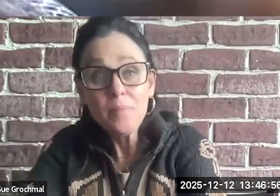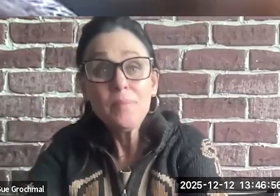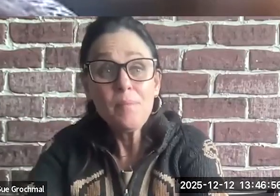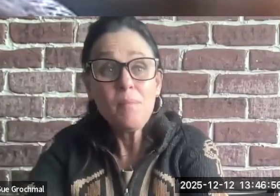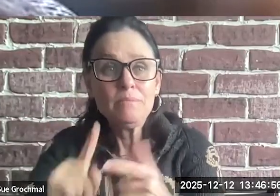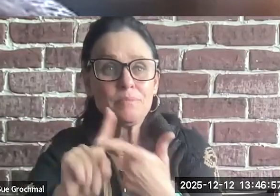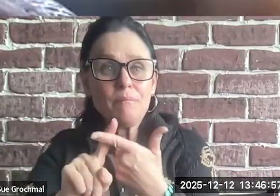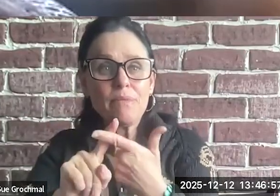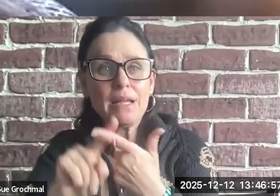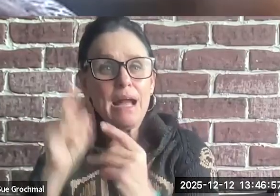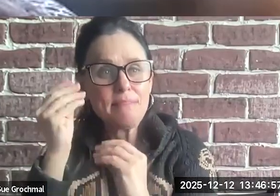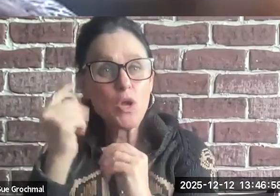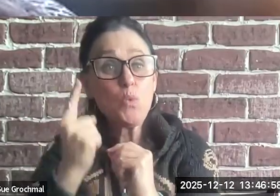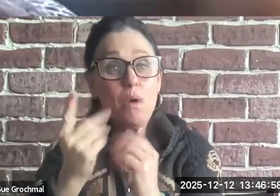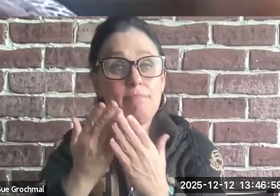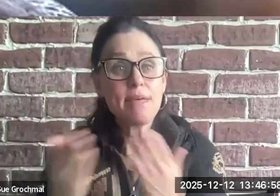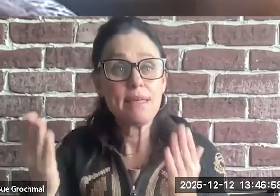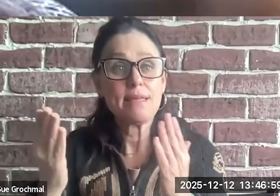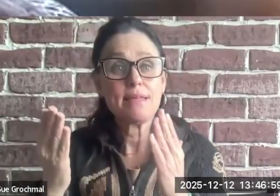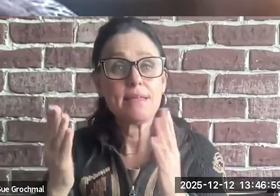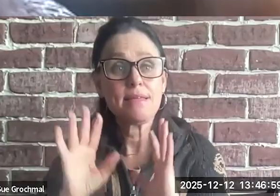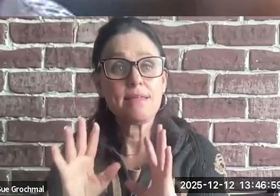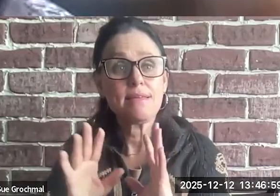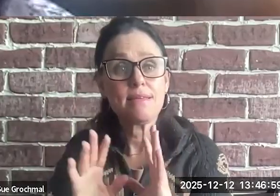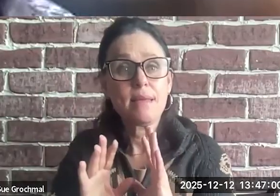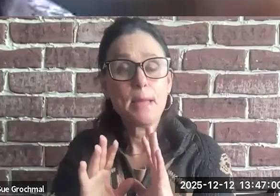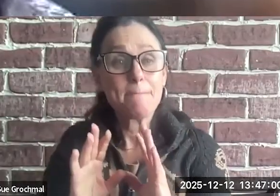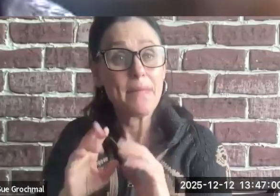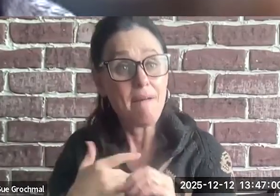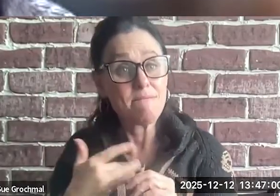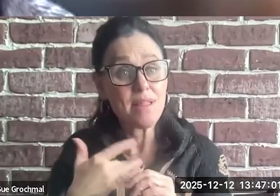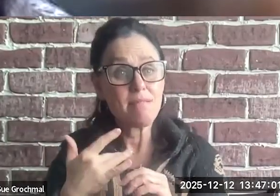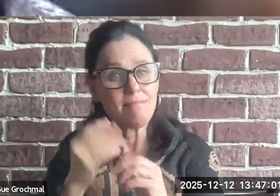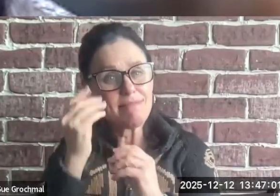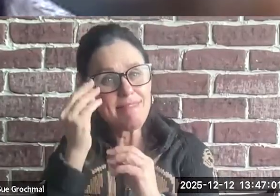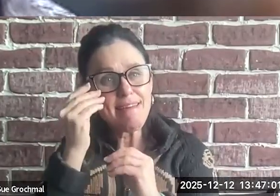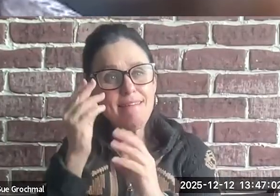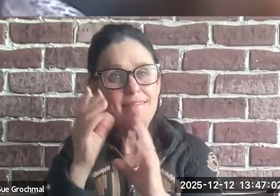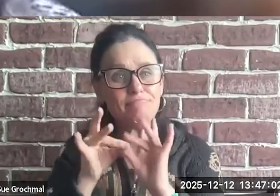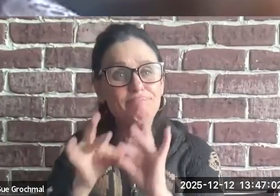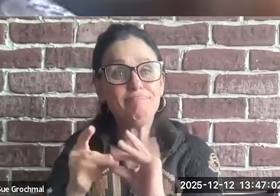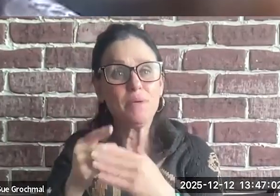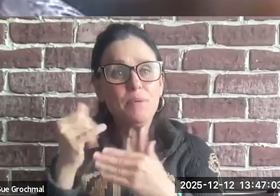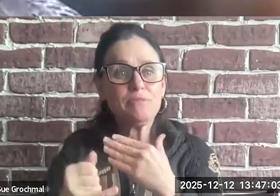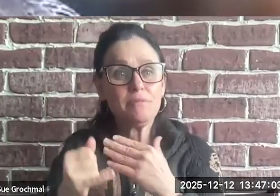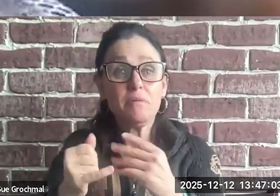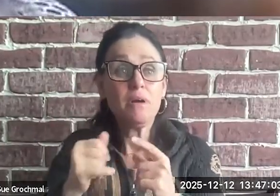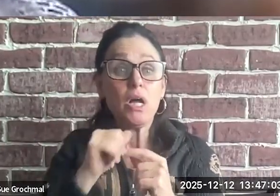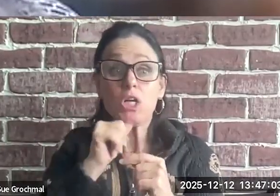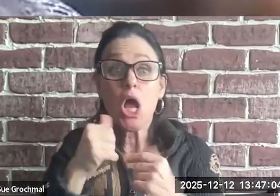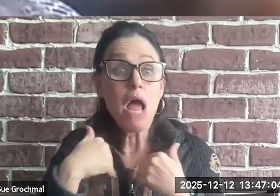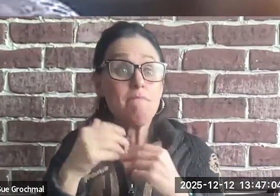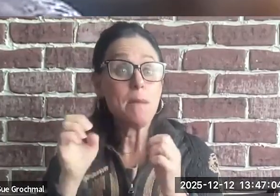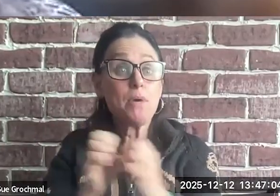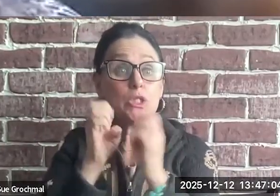I think one thing that made me think a lot about this project is that I personally did not have an emergency